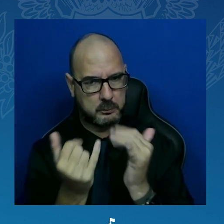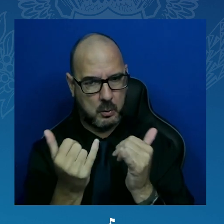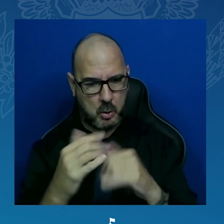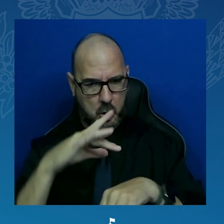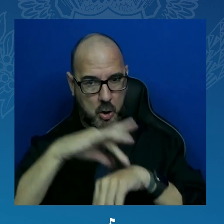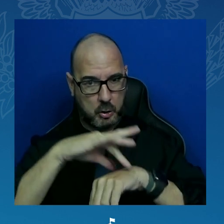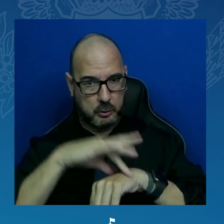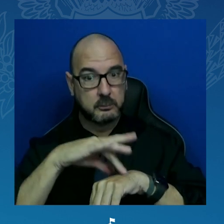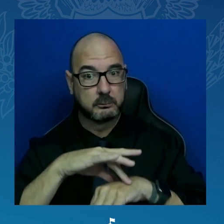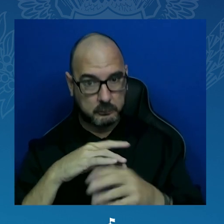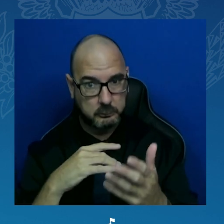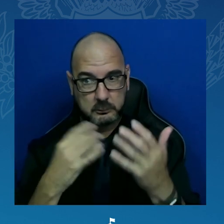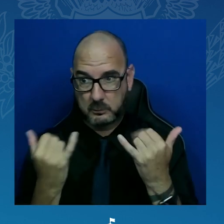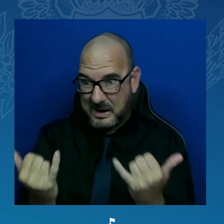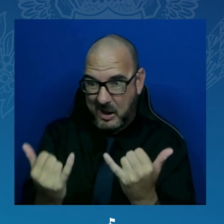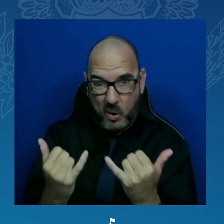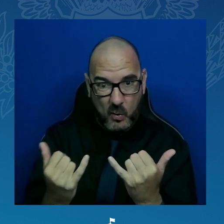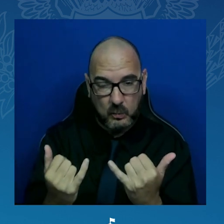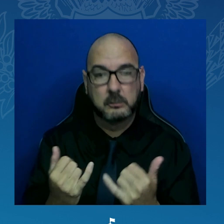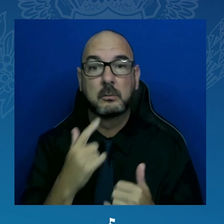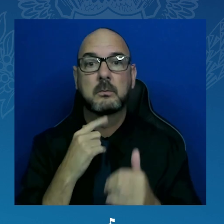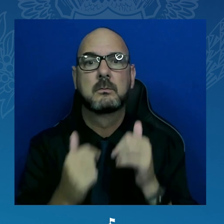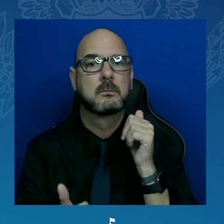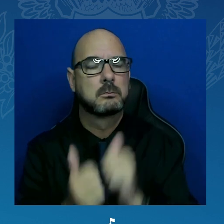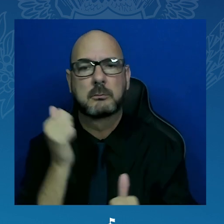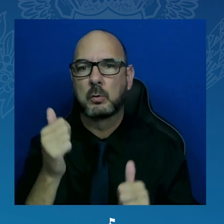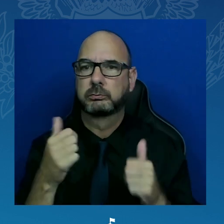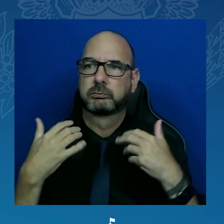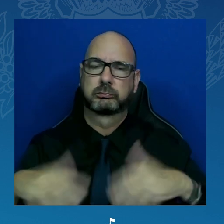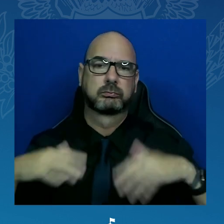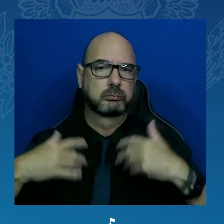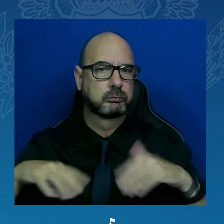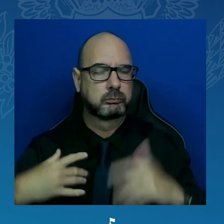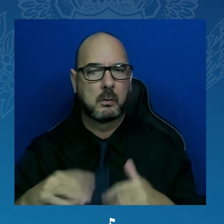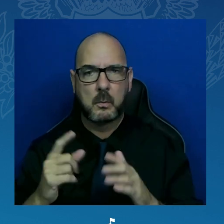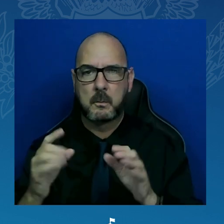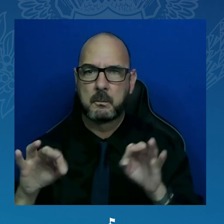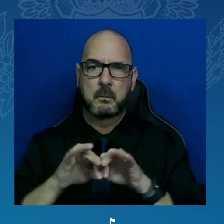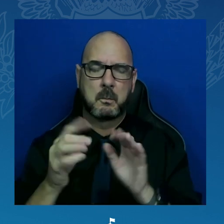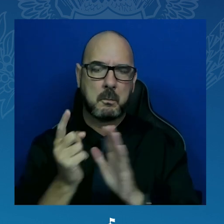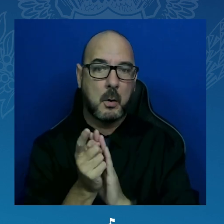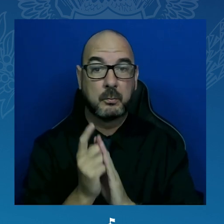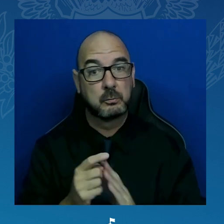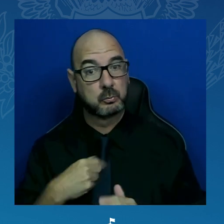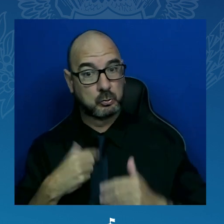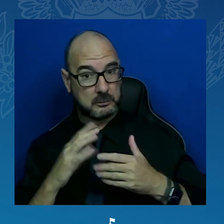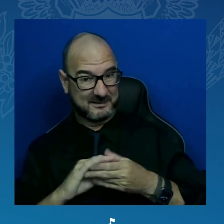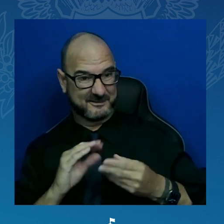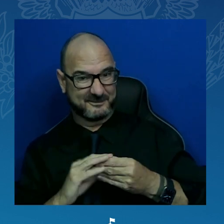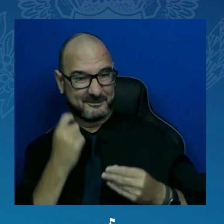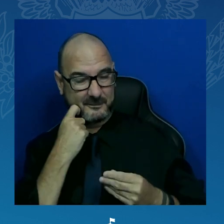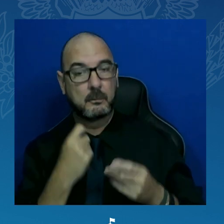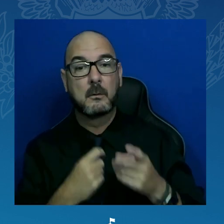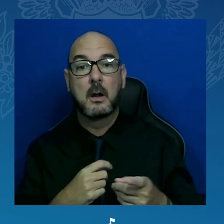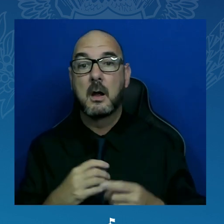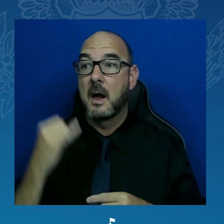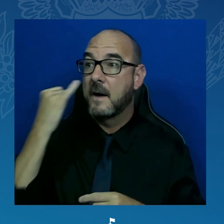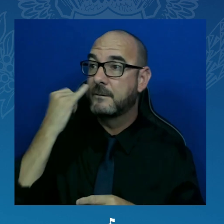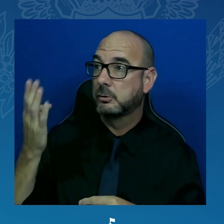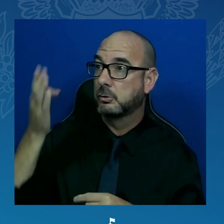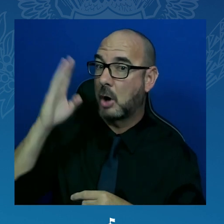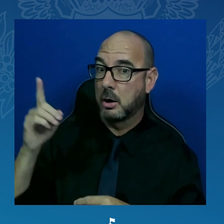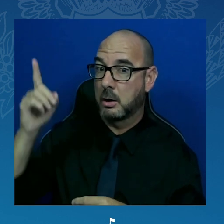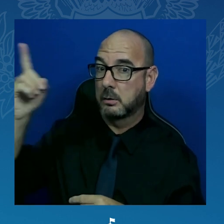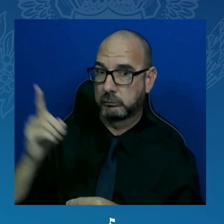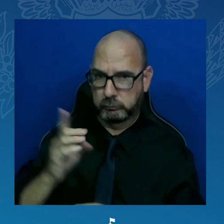Earth than now. And I will end with a small Jewish text which tells the story of God speaking directly to